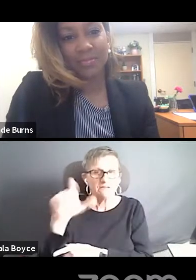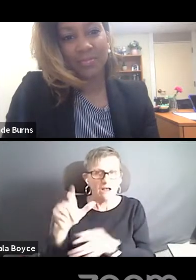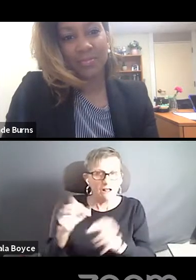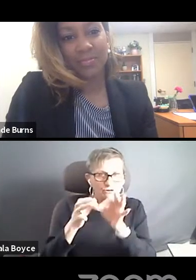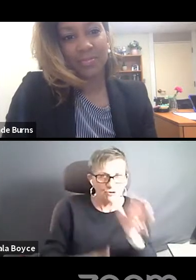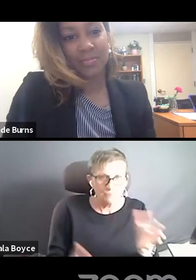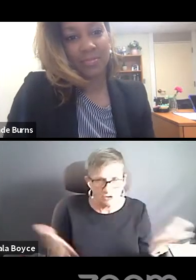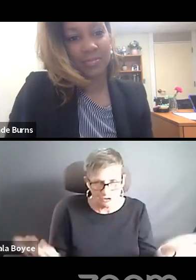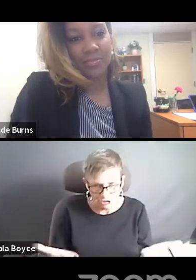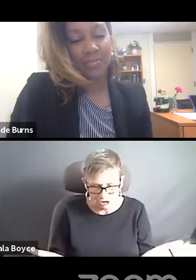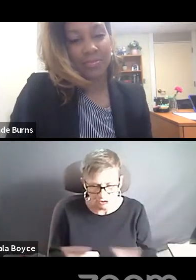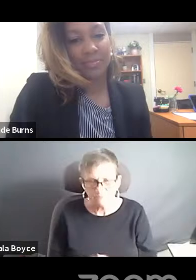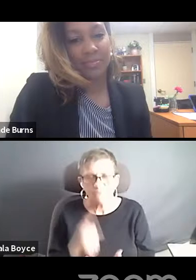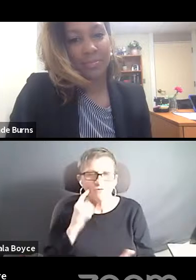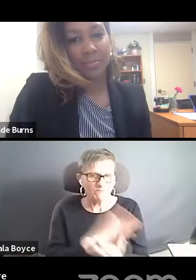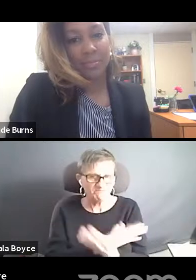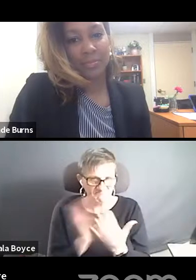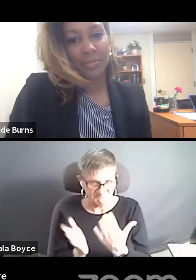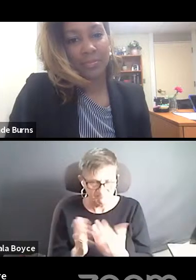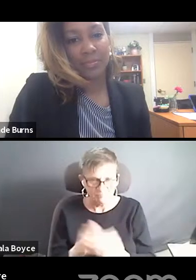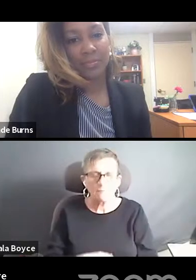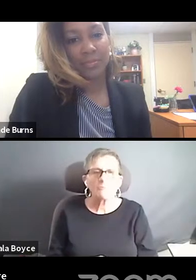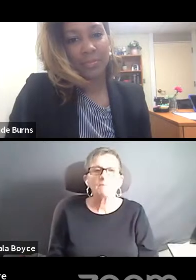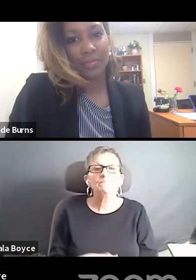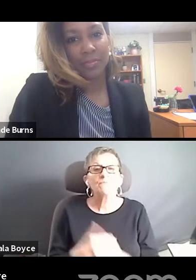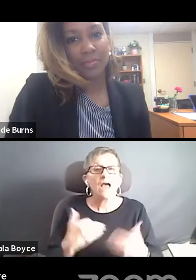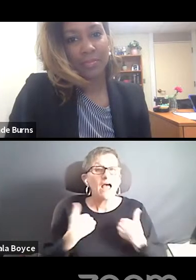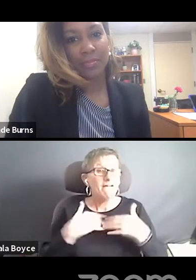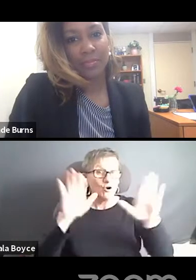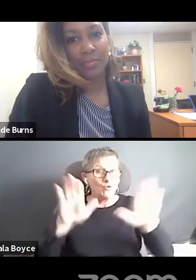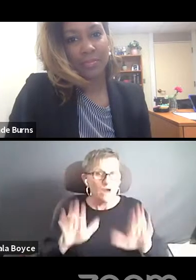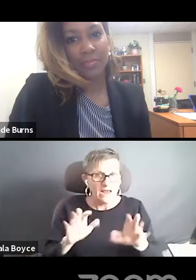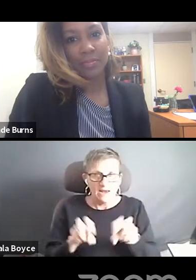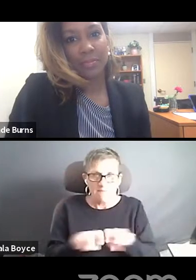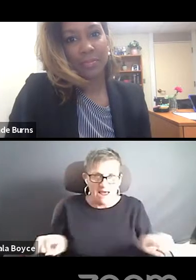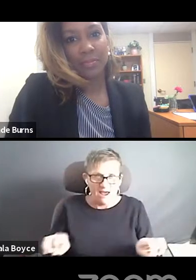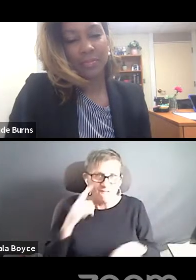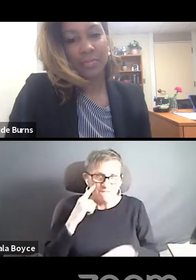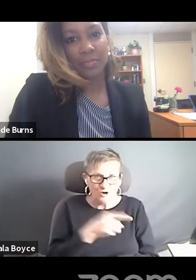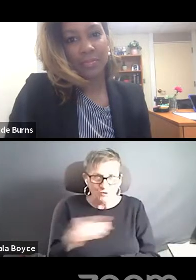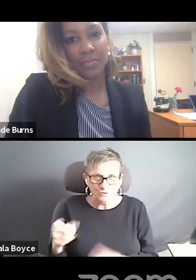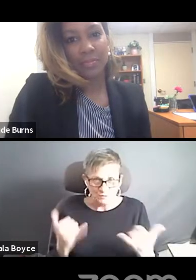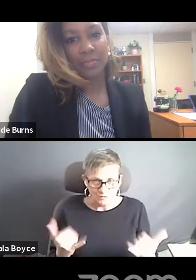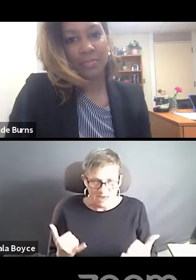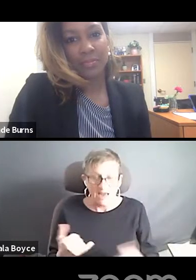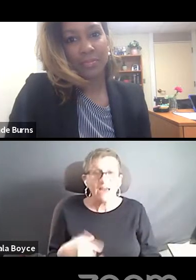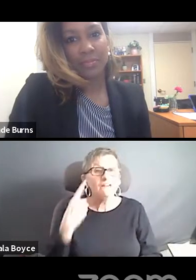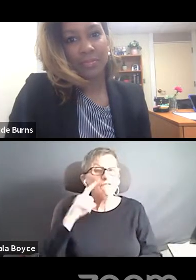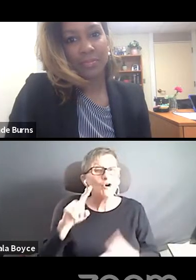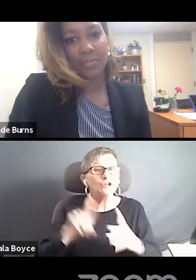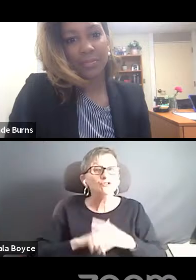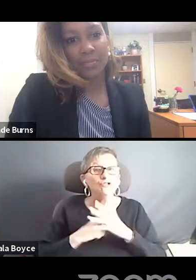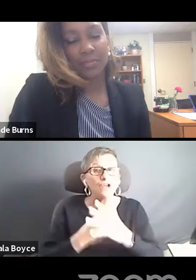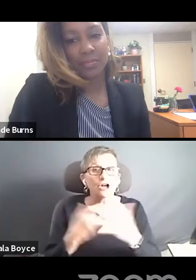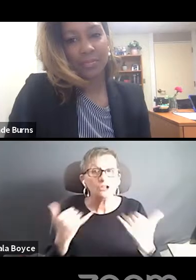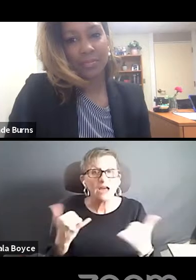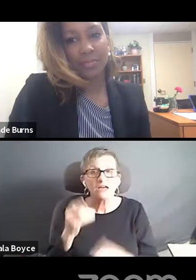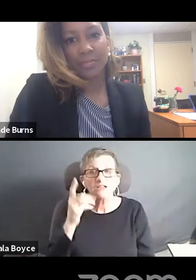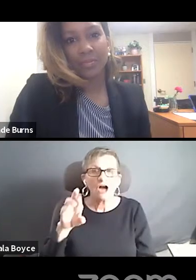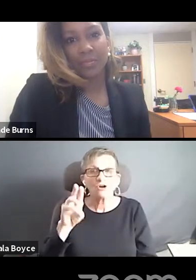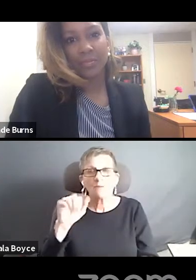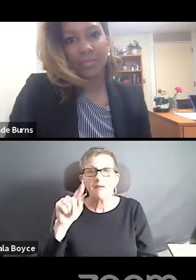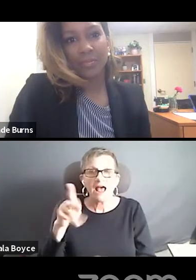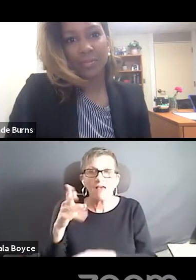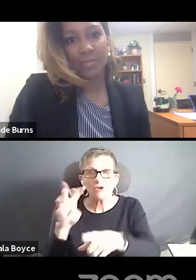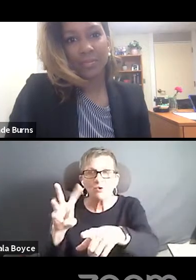services provided throughout. We have a great panel for you today. So to kick us off, Dr. Matthew Wixson, could you please